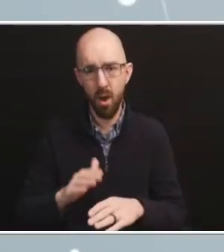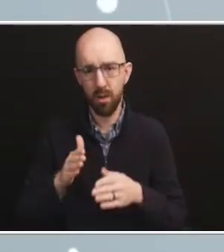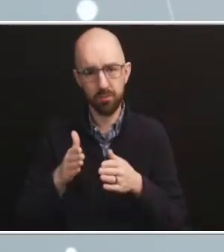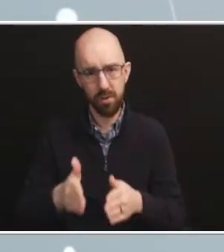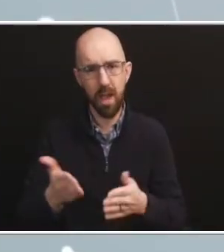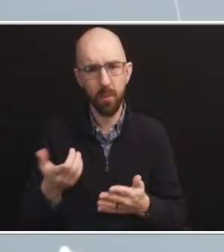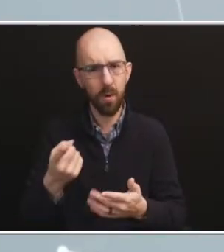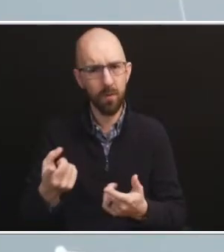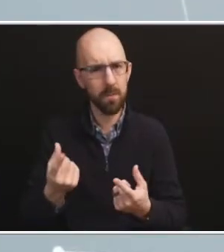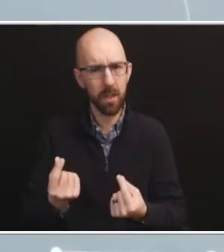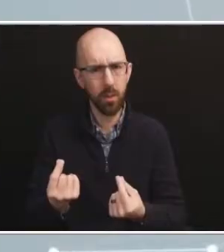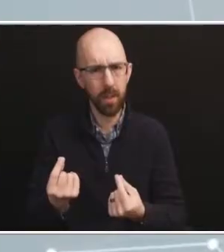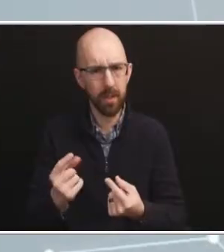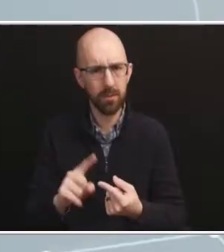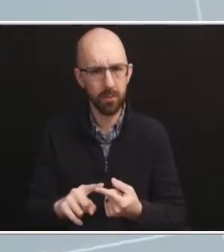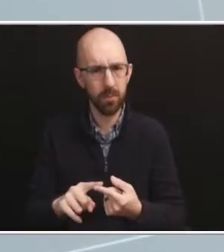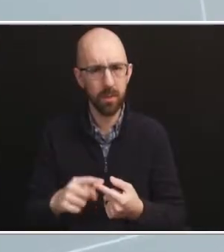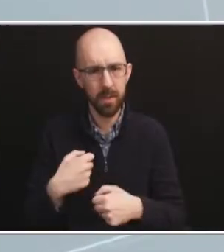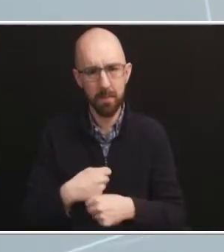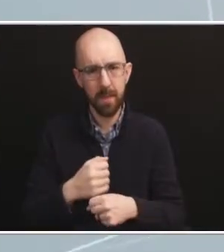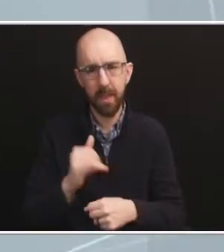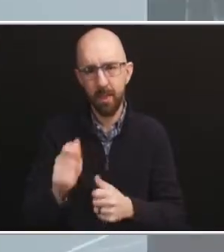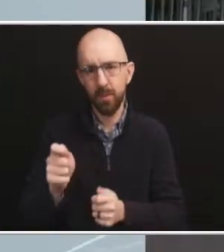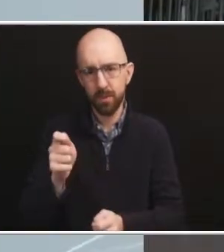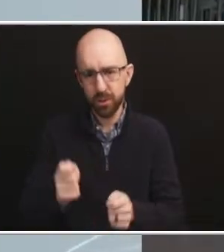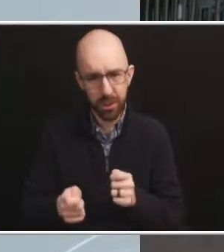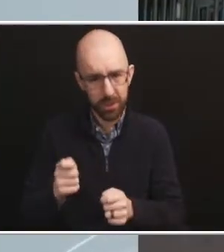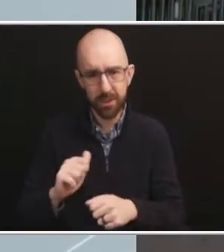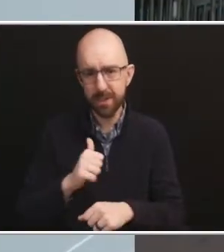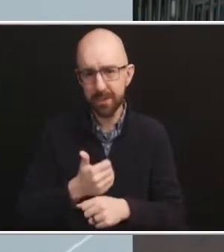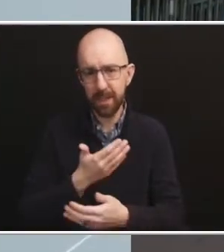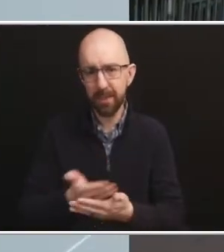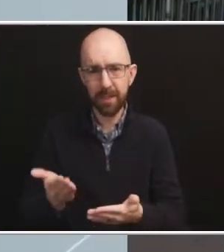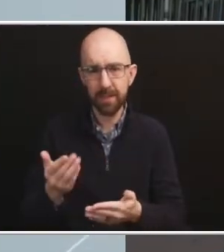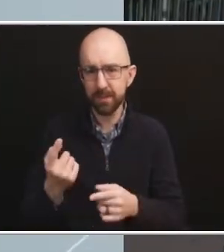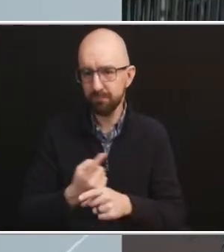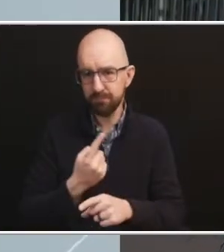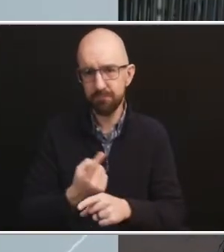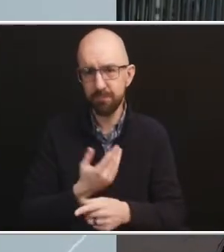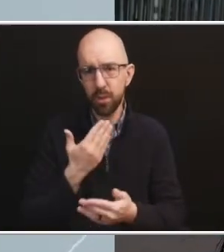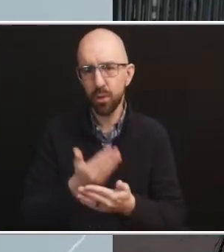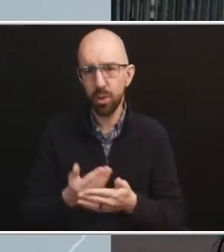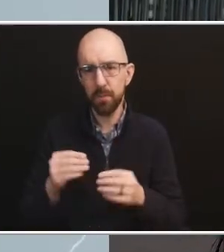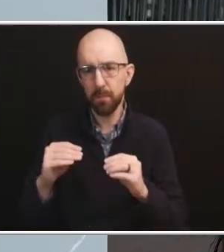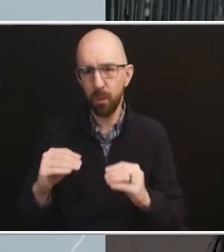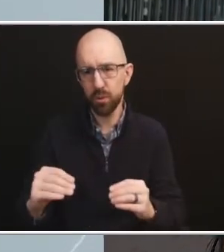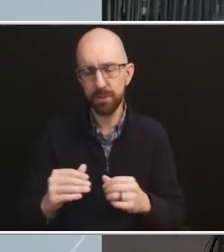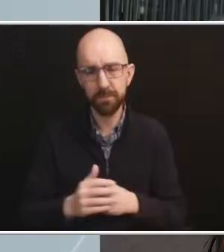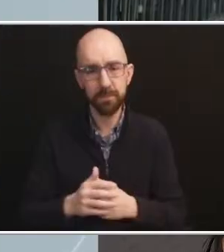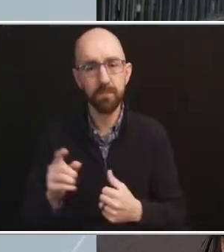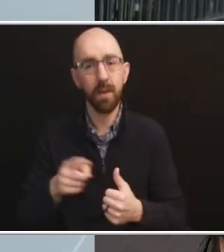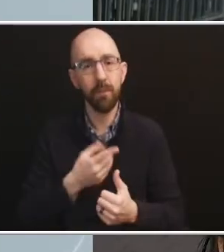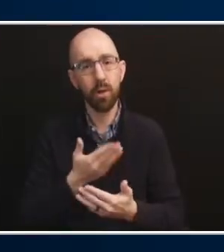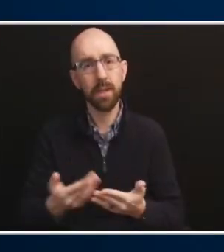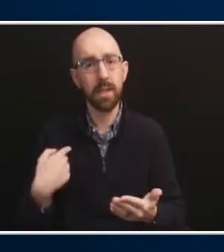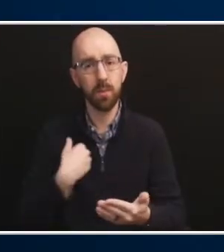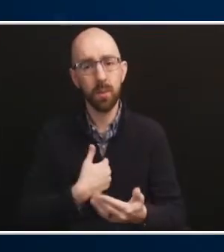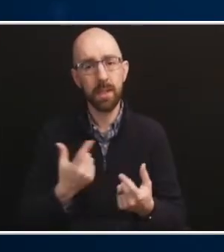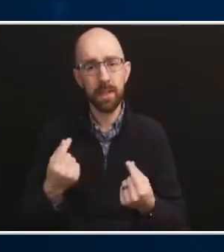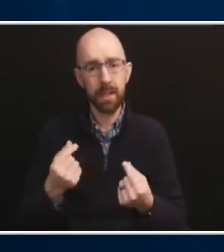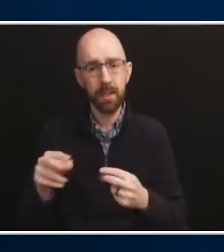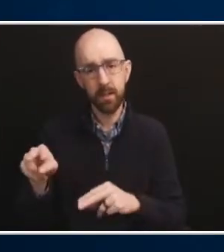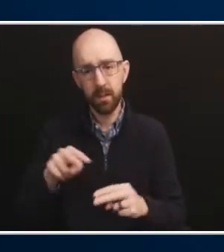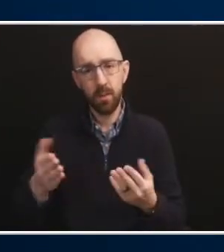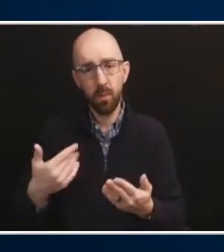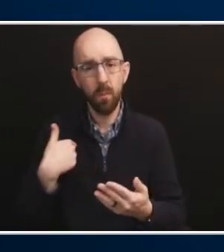doing to make those changes and set things in into a good motion. Well, the first thing we did was looked at what we're eating,